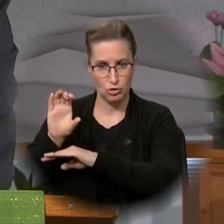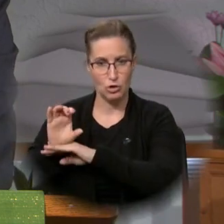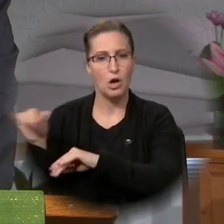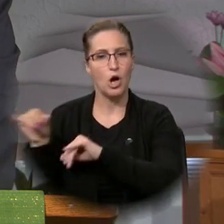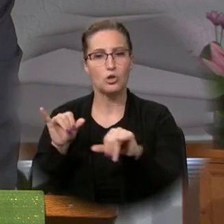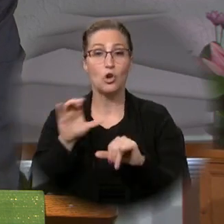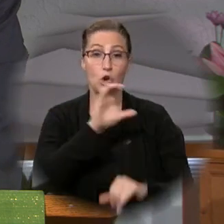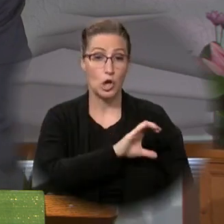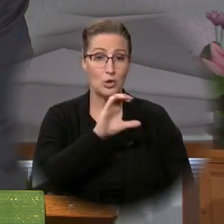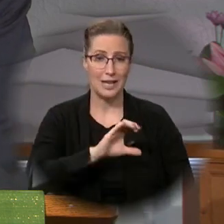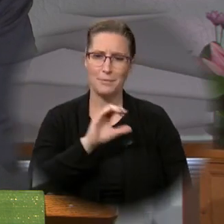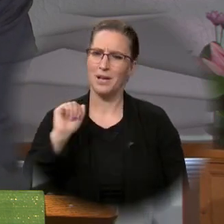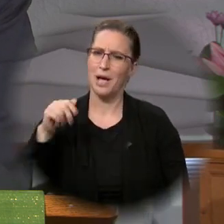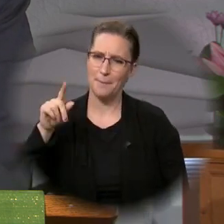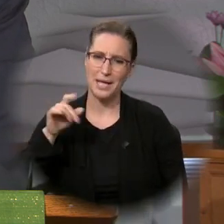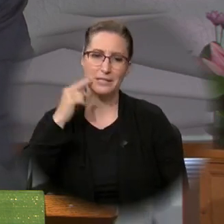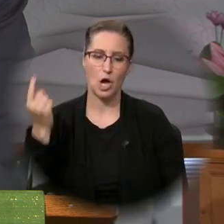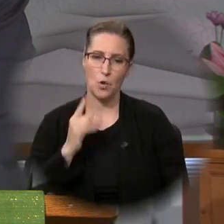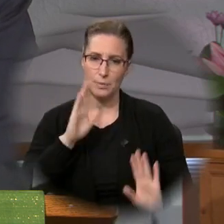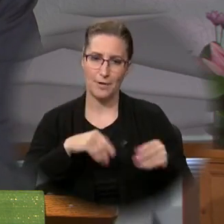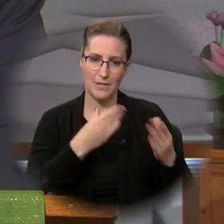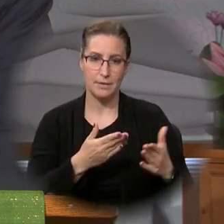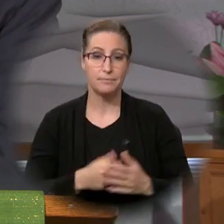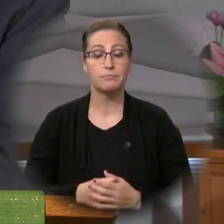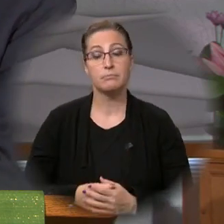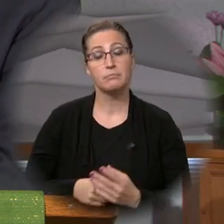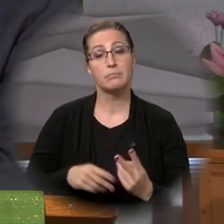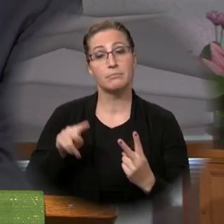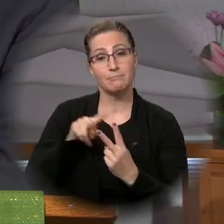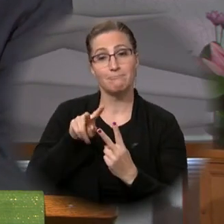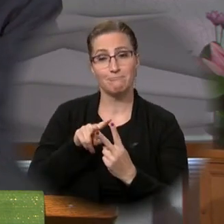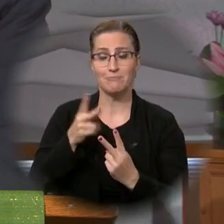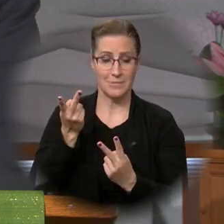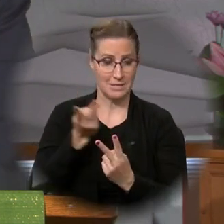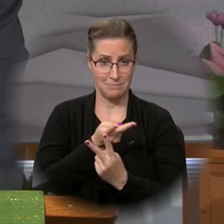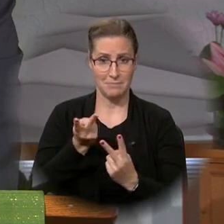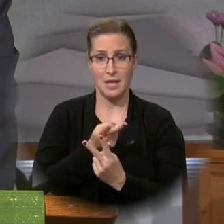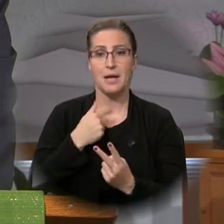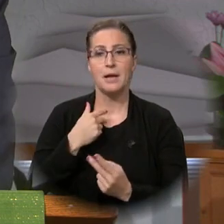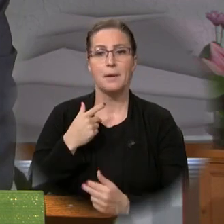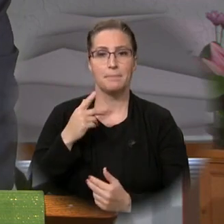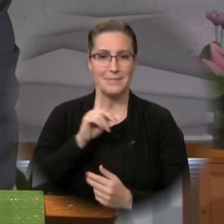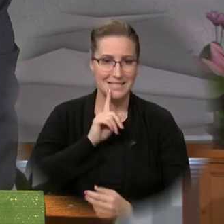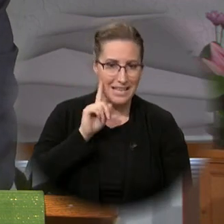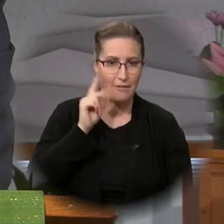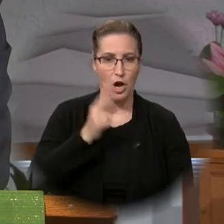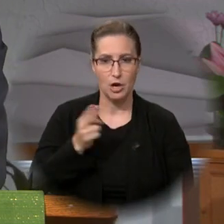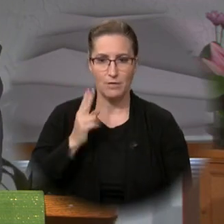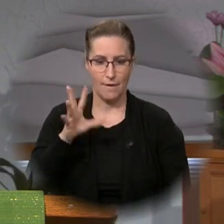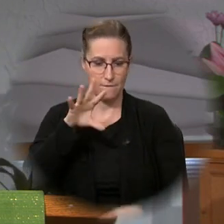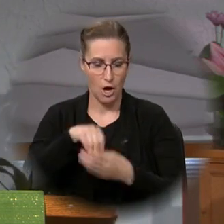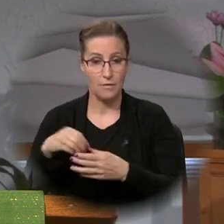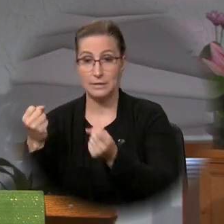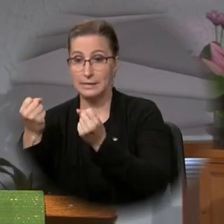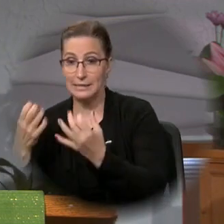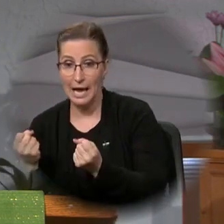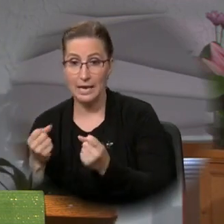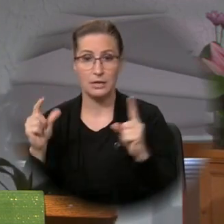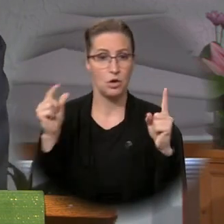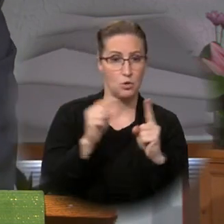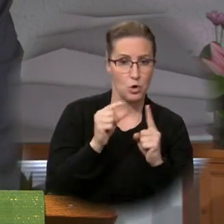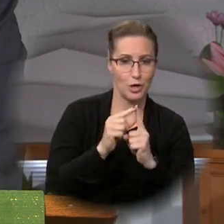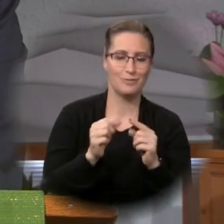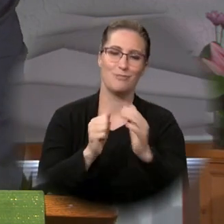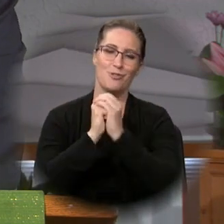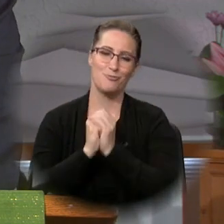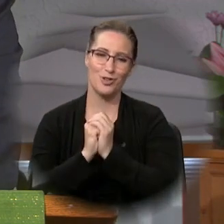provided by the Apostolate. By these two ministries, the deaf and the hard of hearing are able to share in sign, word, and